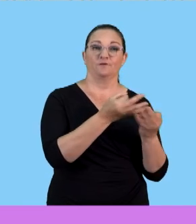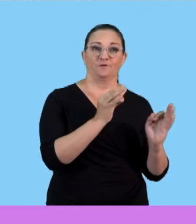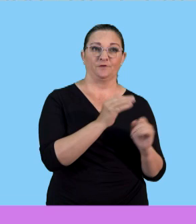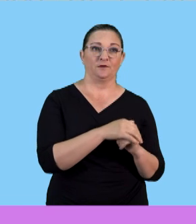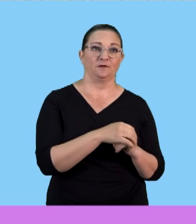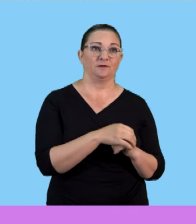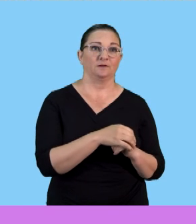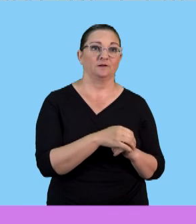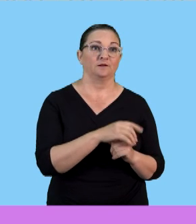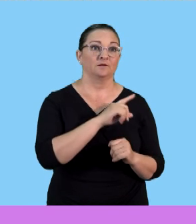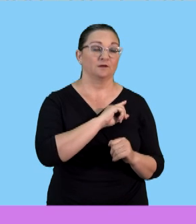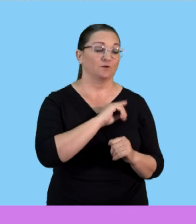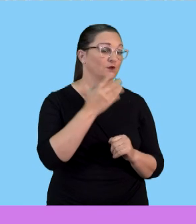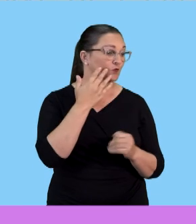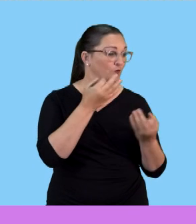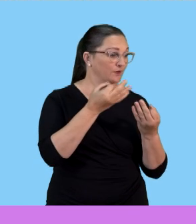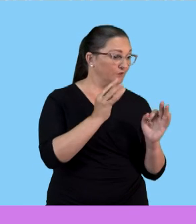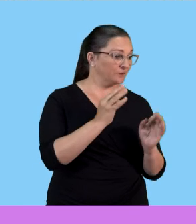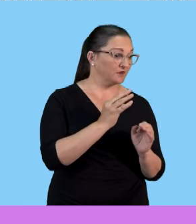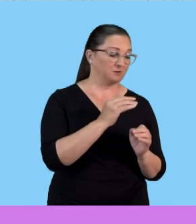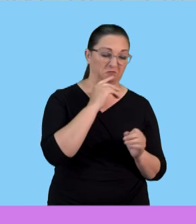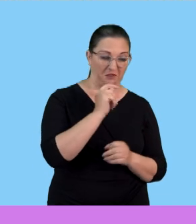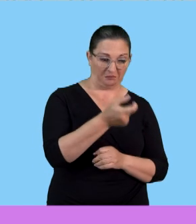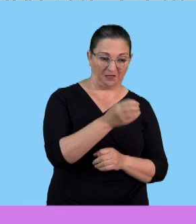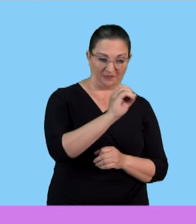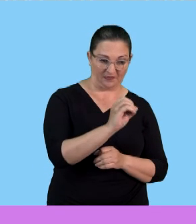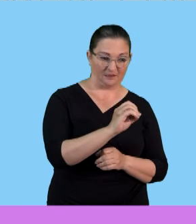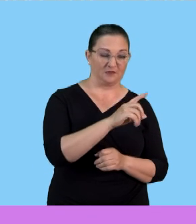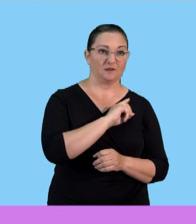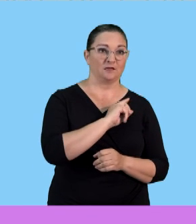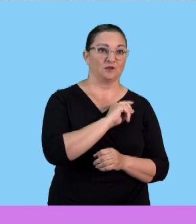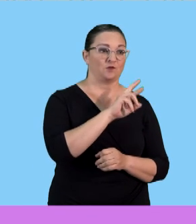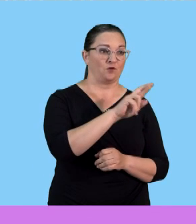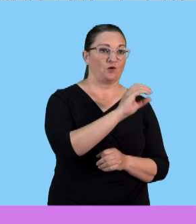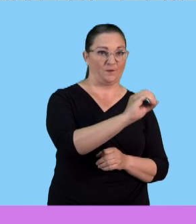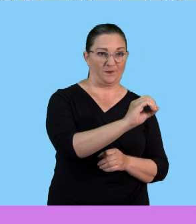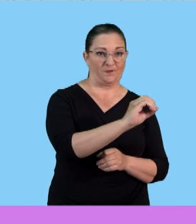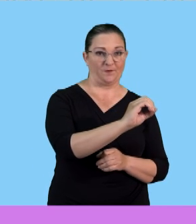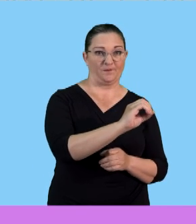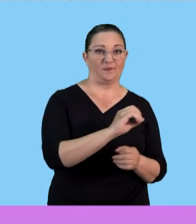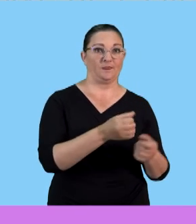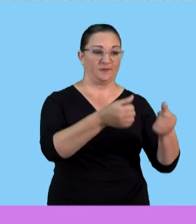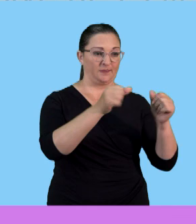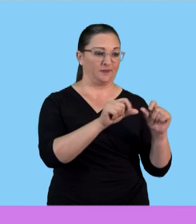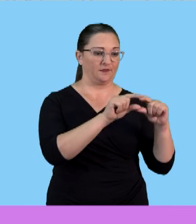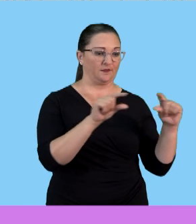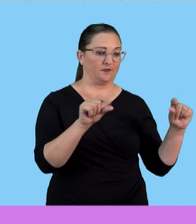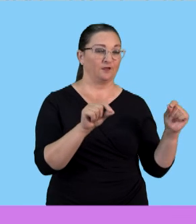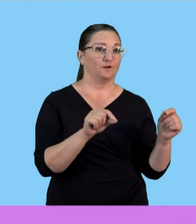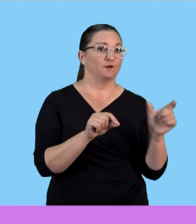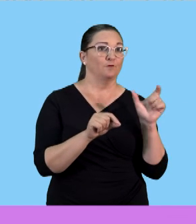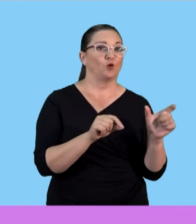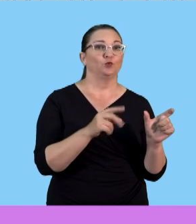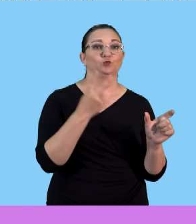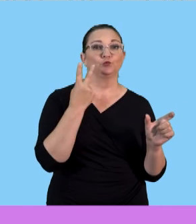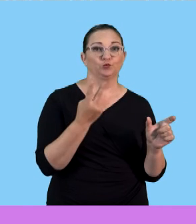for free. So if something is for free, it means you are not paying anything. That's why it is 0 rand. Then you go to block number 2. When you get